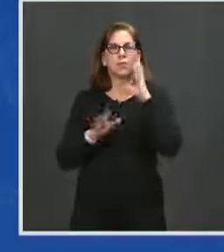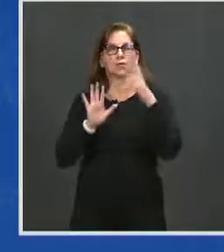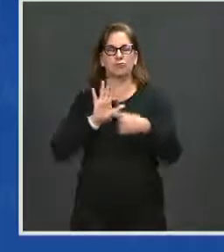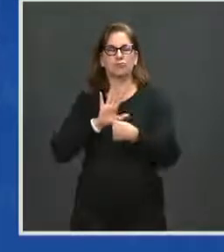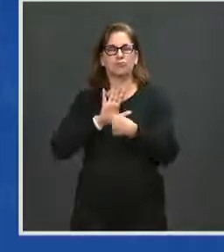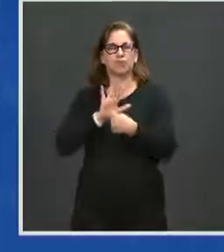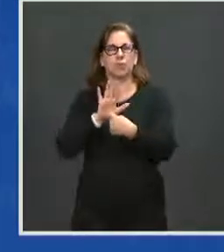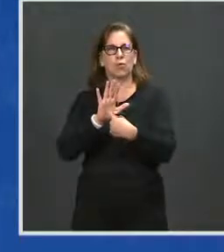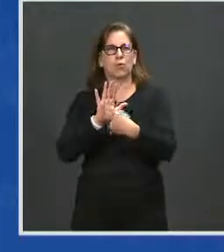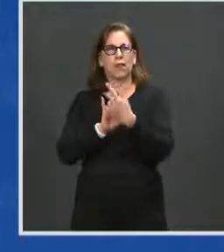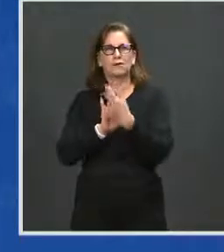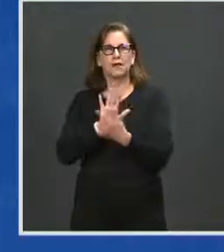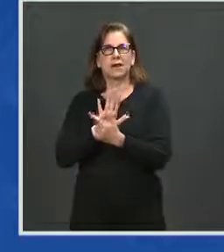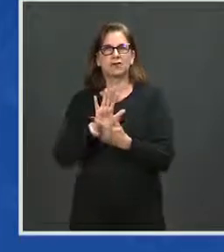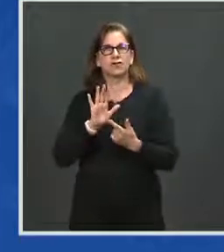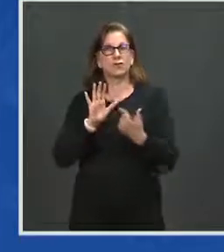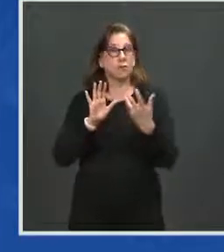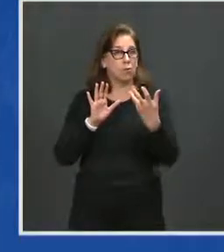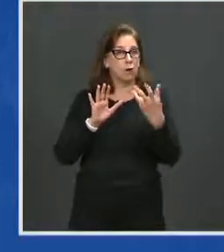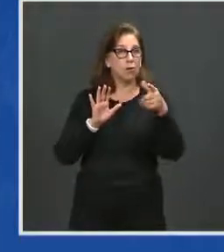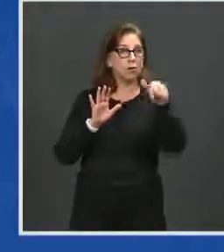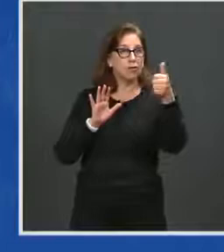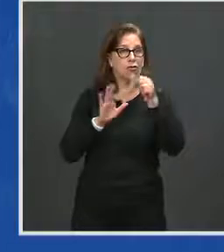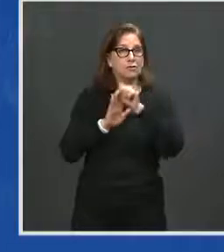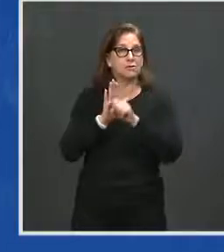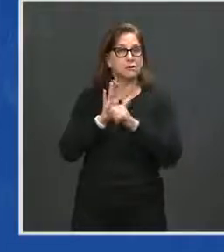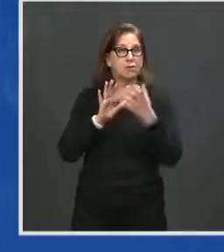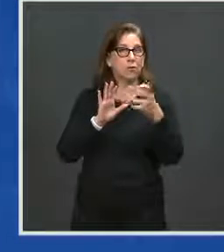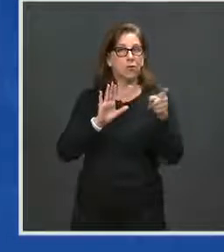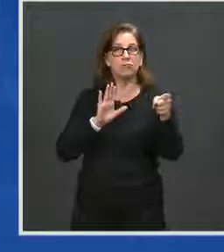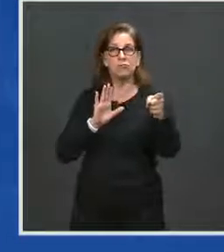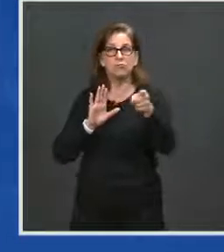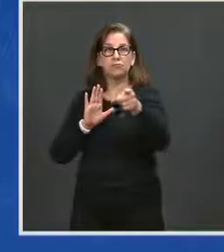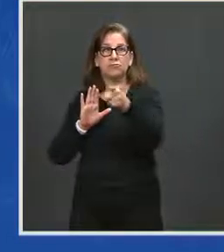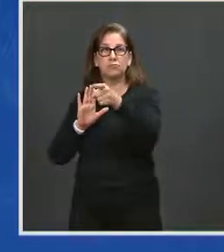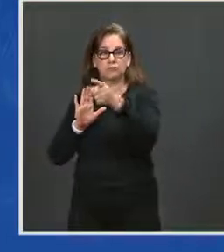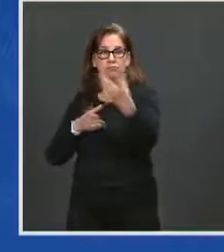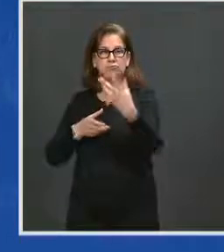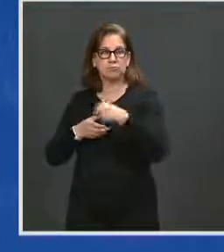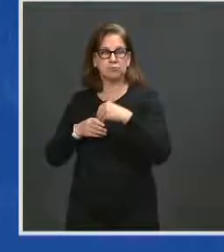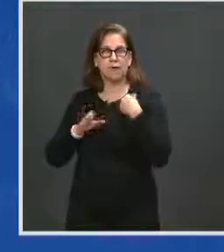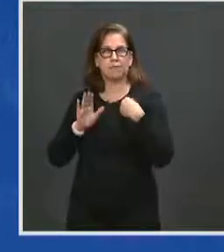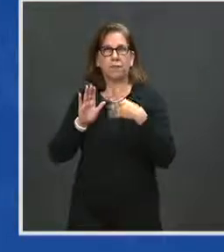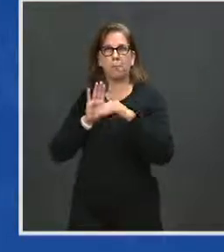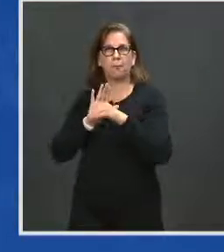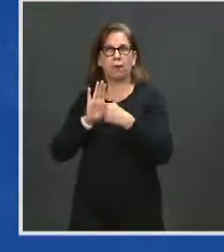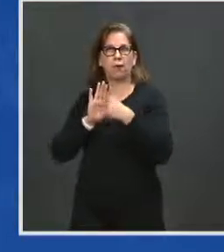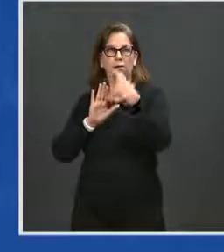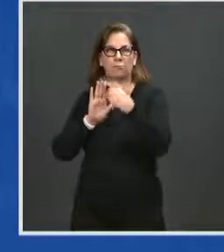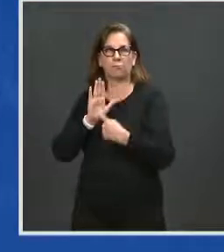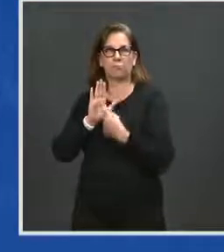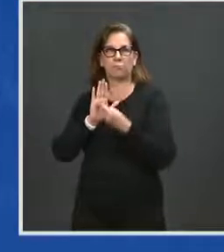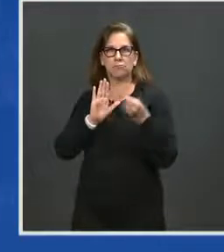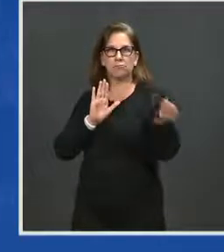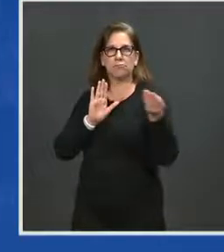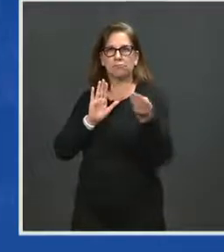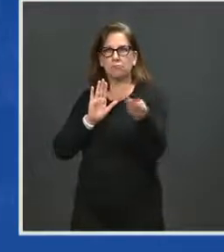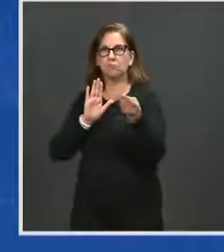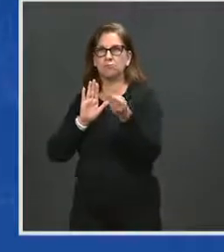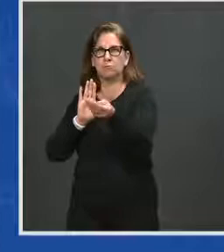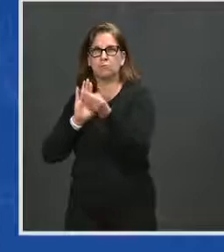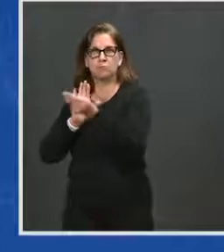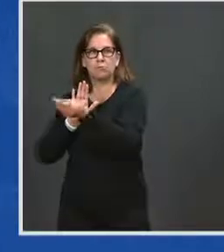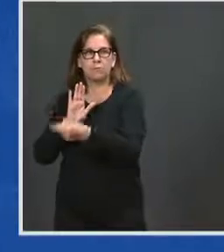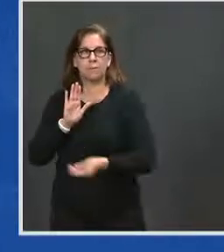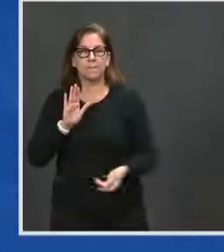craft laws permitting such emergency risk orders to do so. Fifth, we will empower